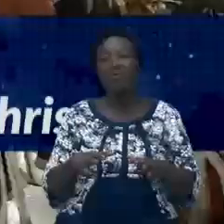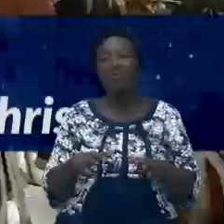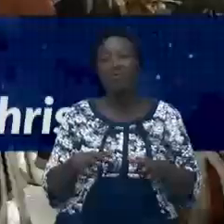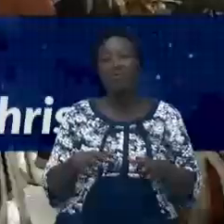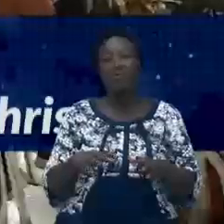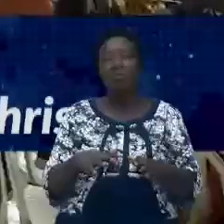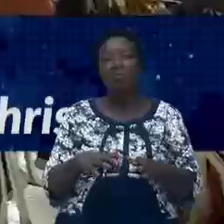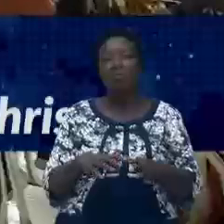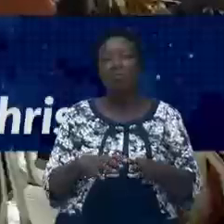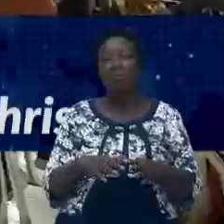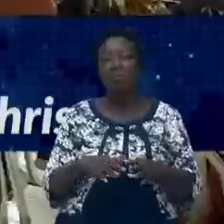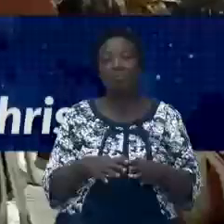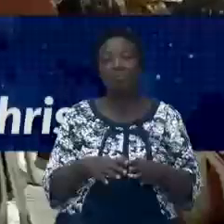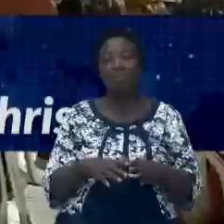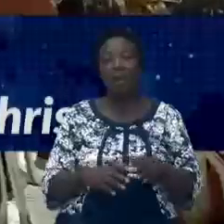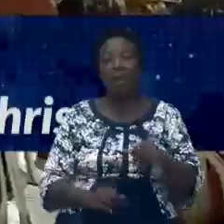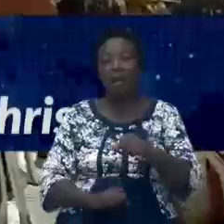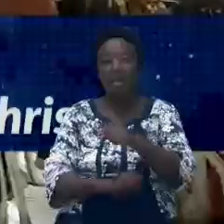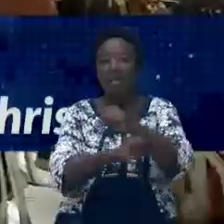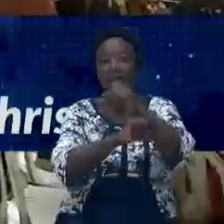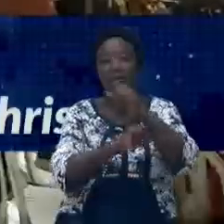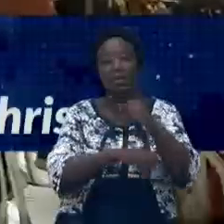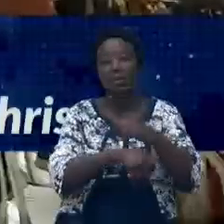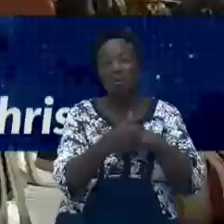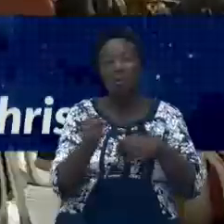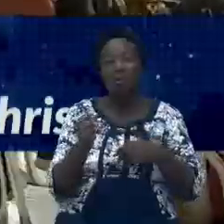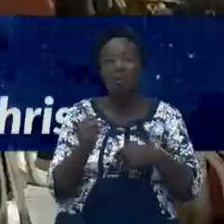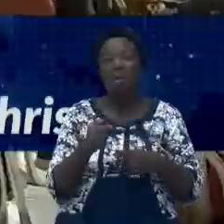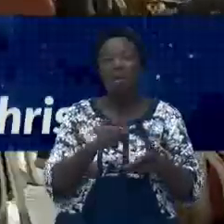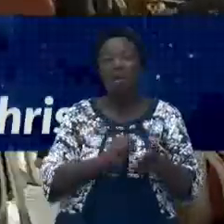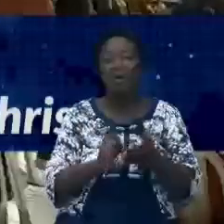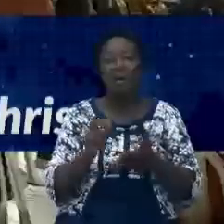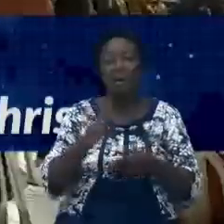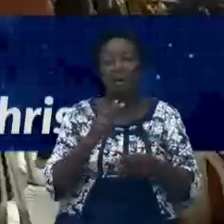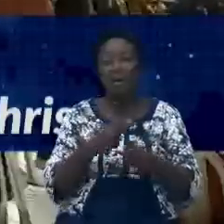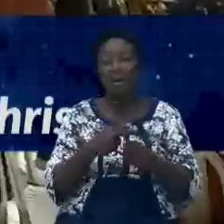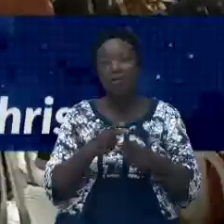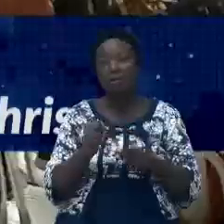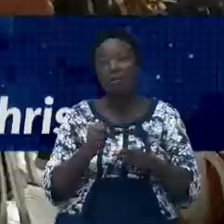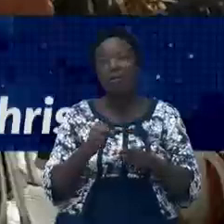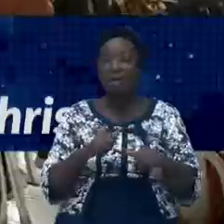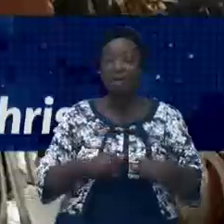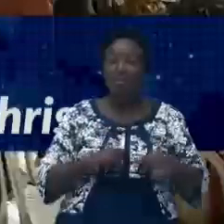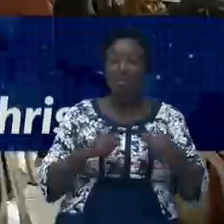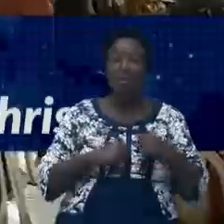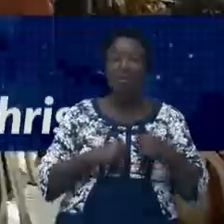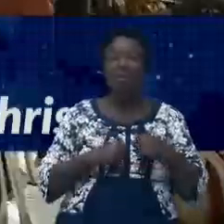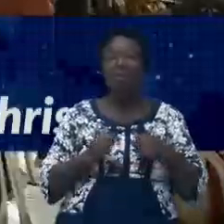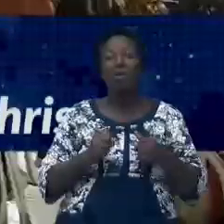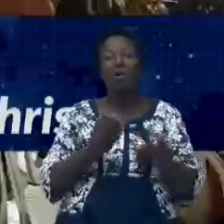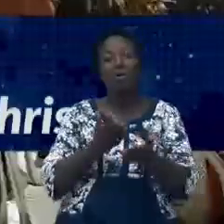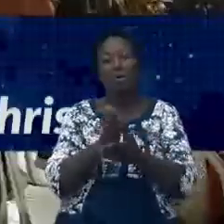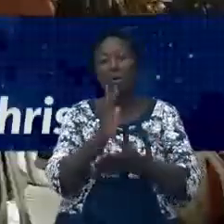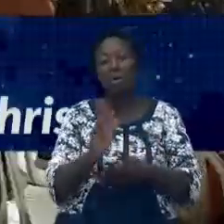all through. Check up the other sectors and join